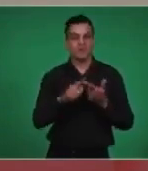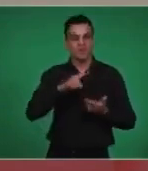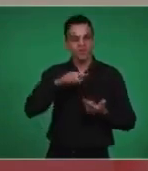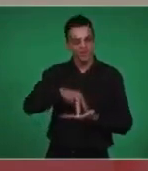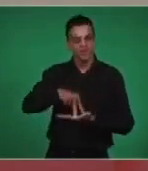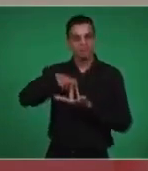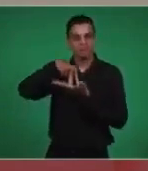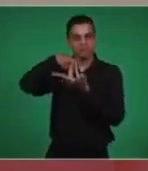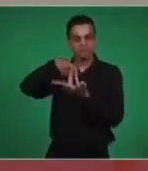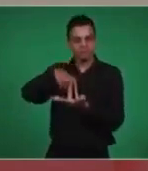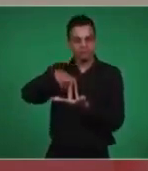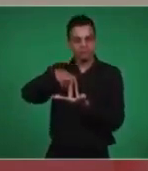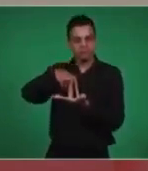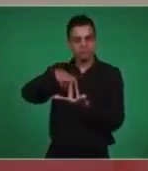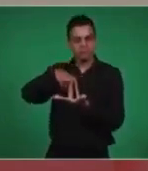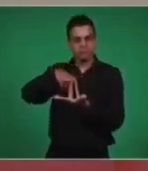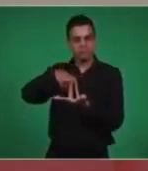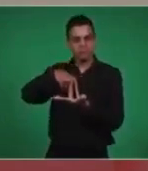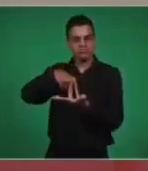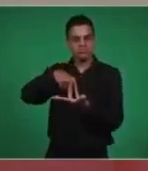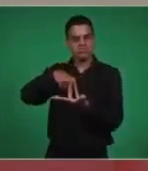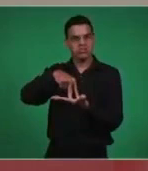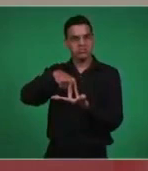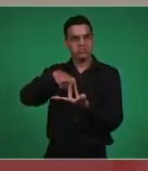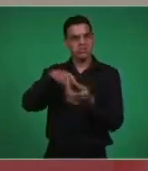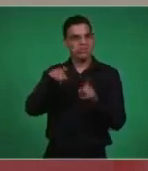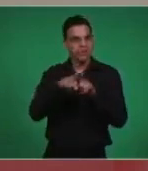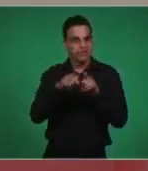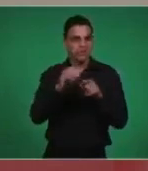so that they may